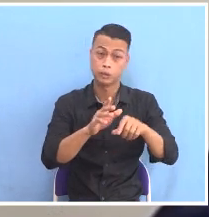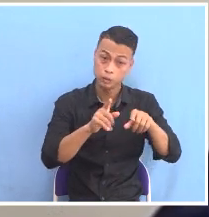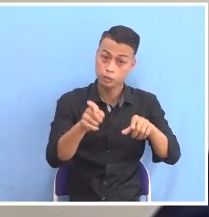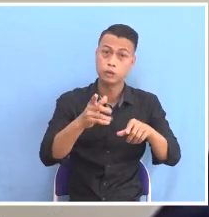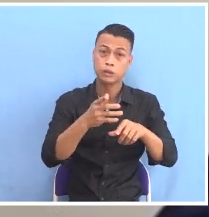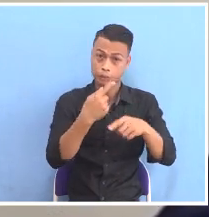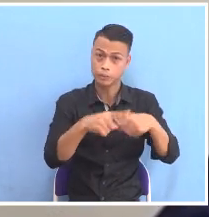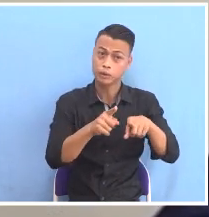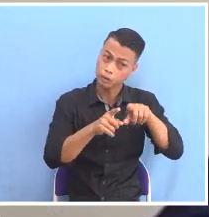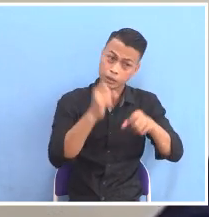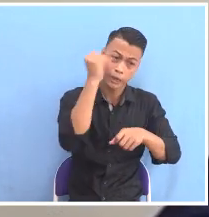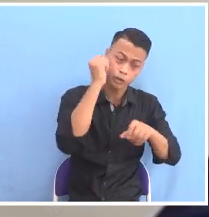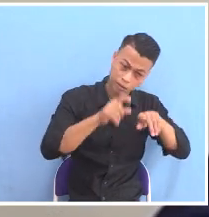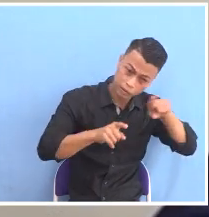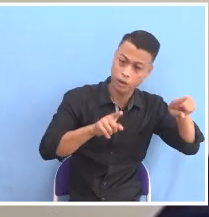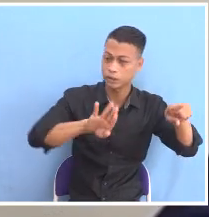sequence